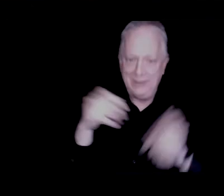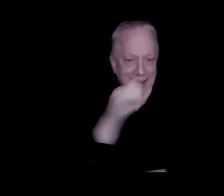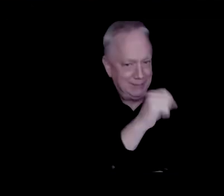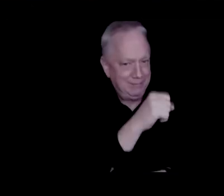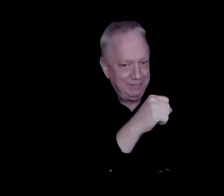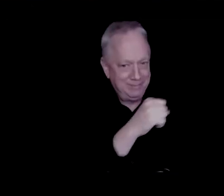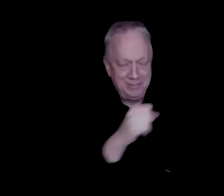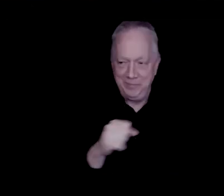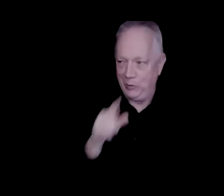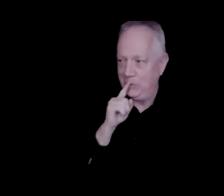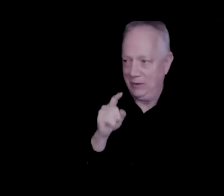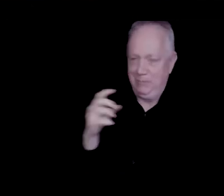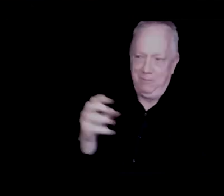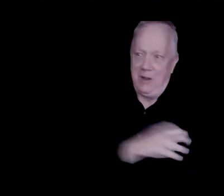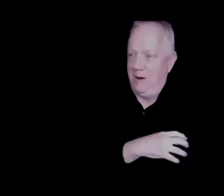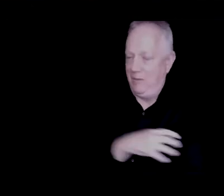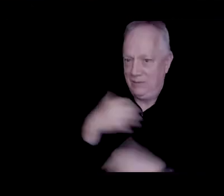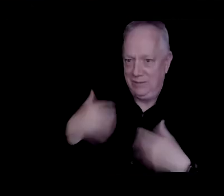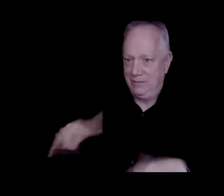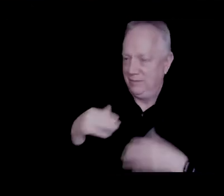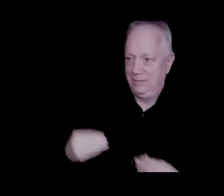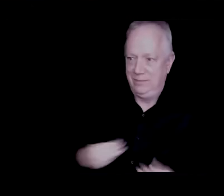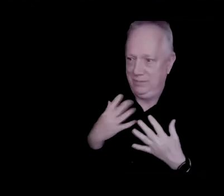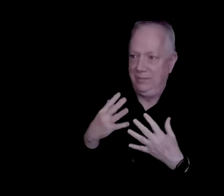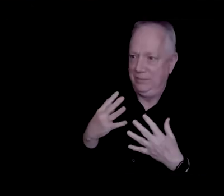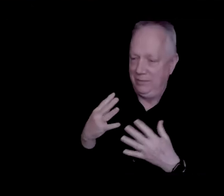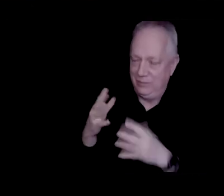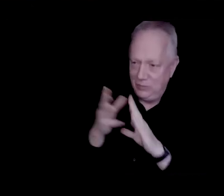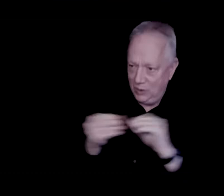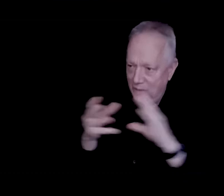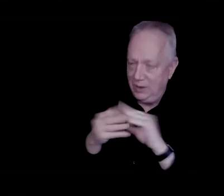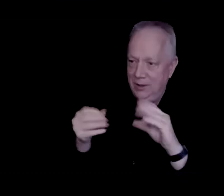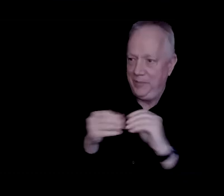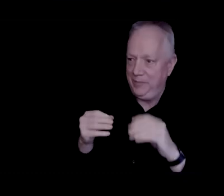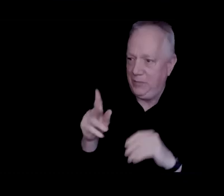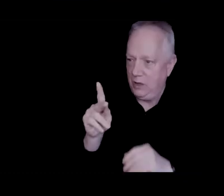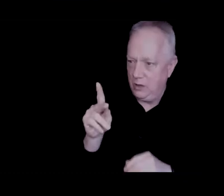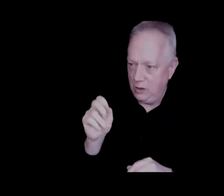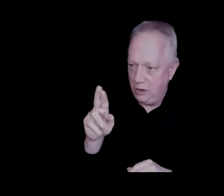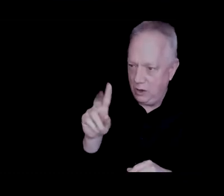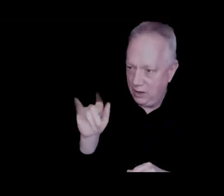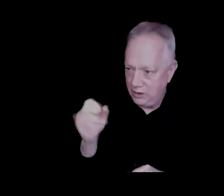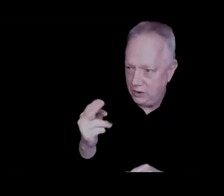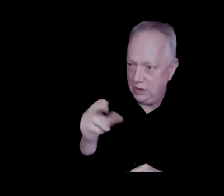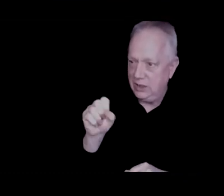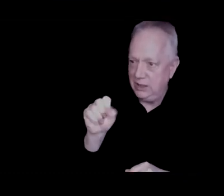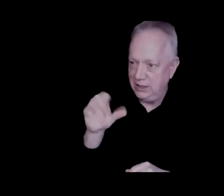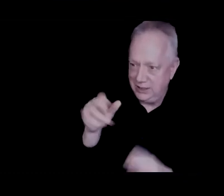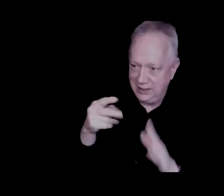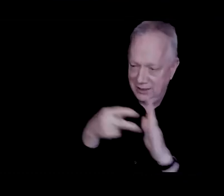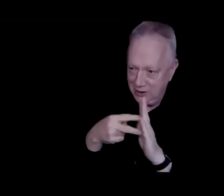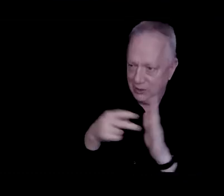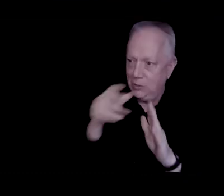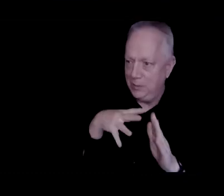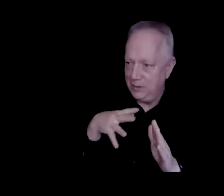is such a powerful film, an incredible story of a Kurdish Syrian woman, Leila Mustapha, who was